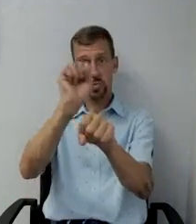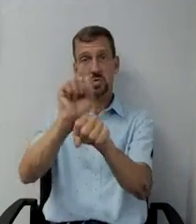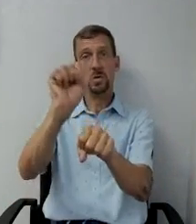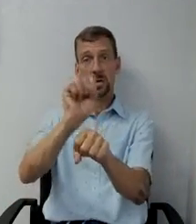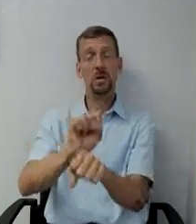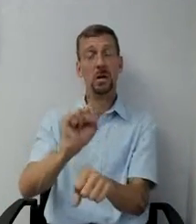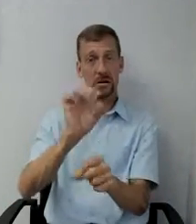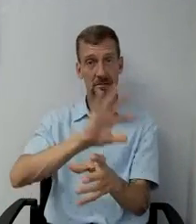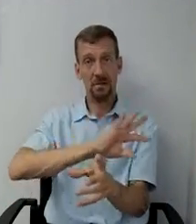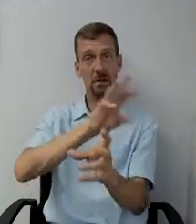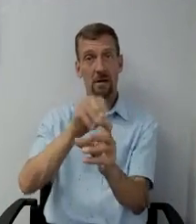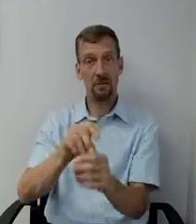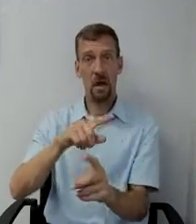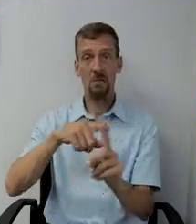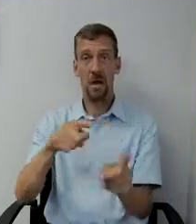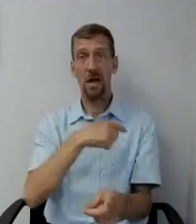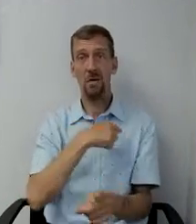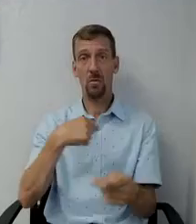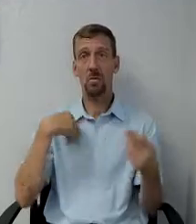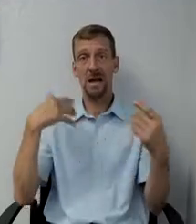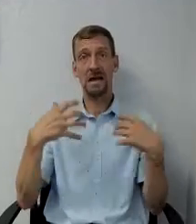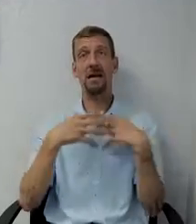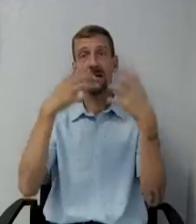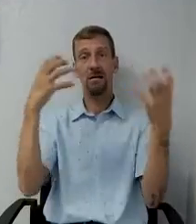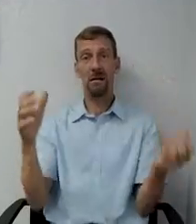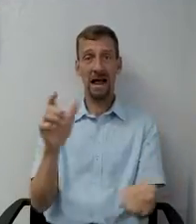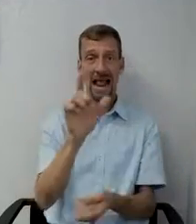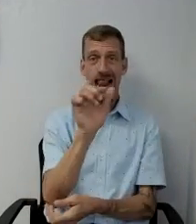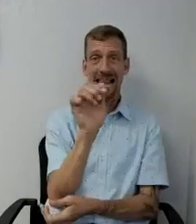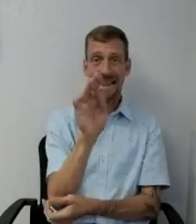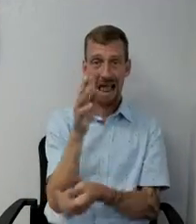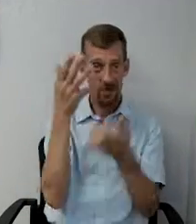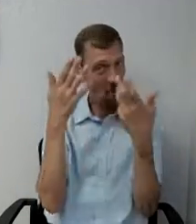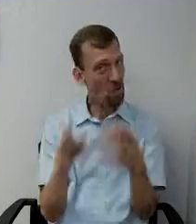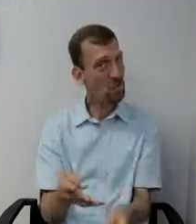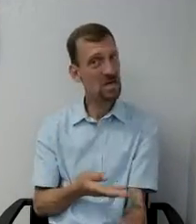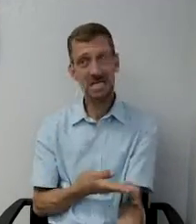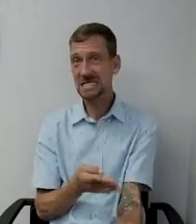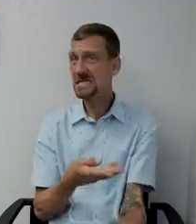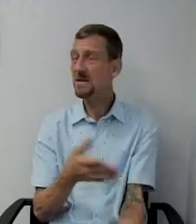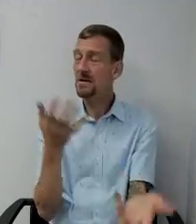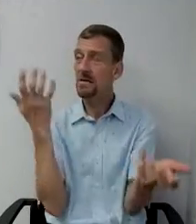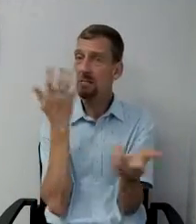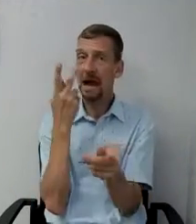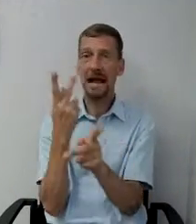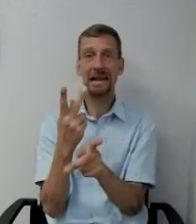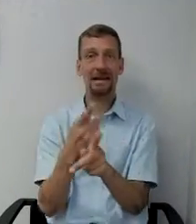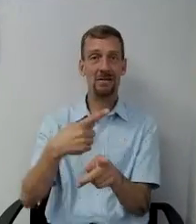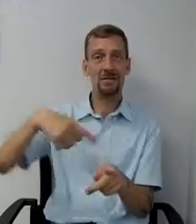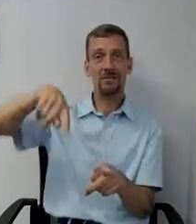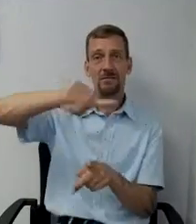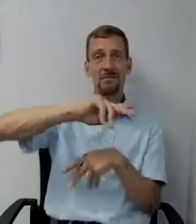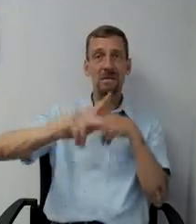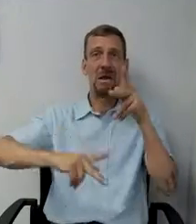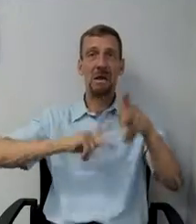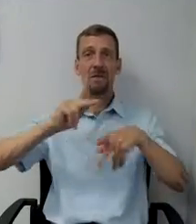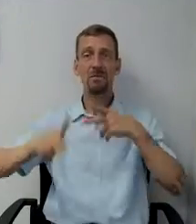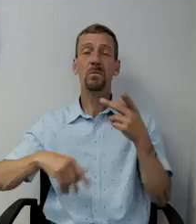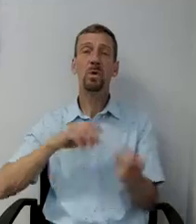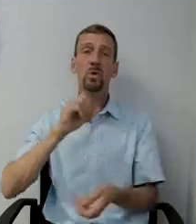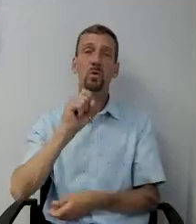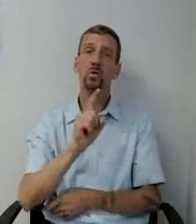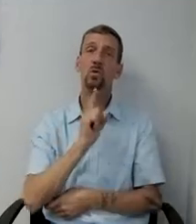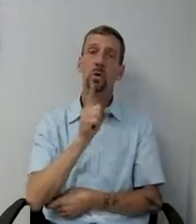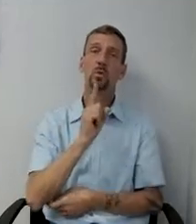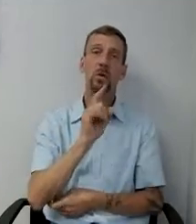involved, and we already have very, very busy labs that are taking Right. care of people. So just making